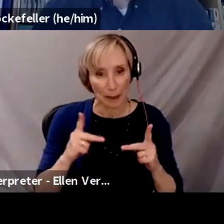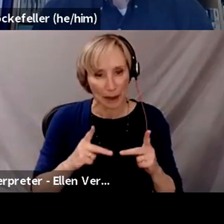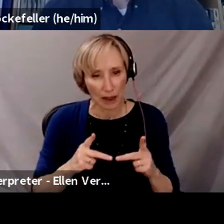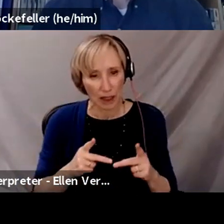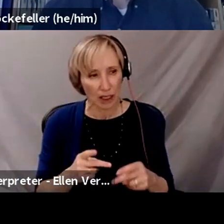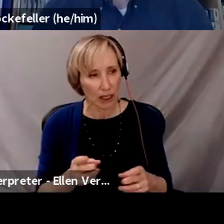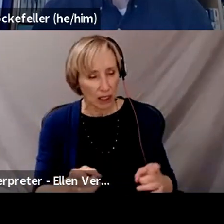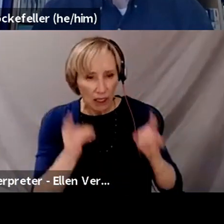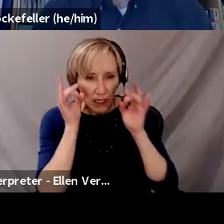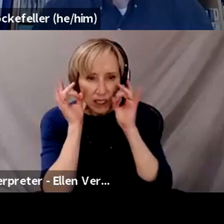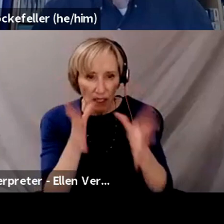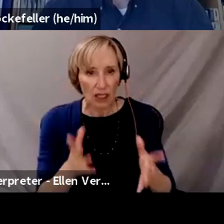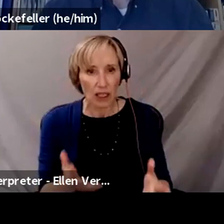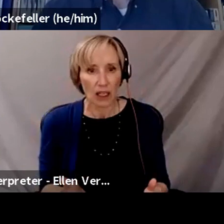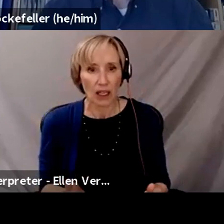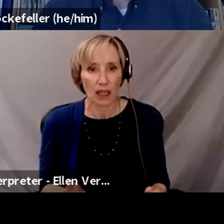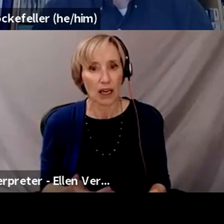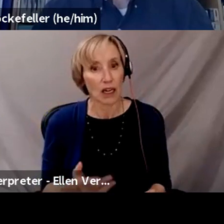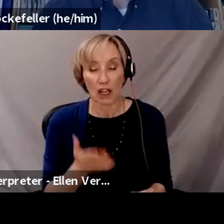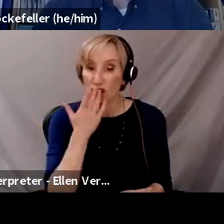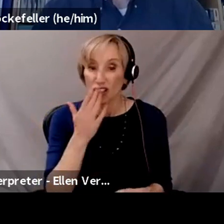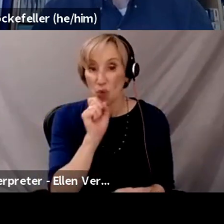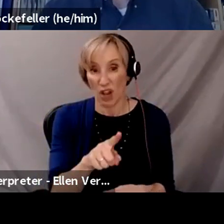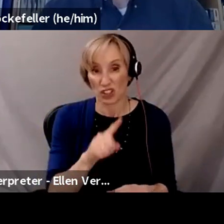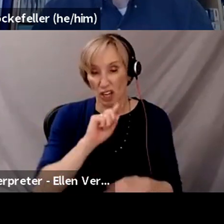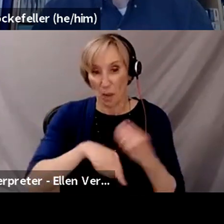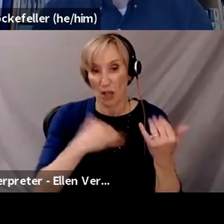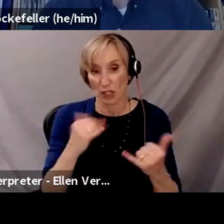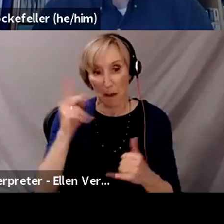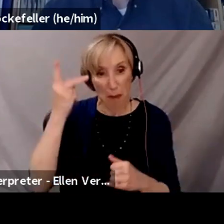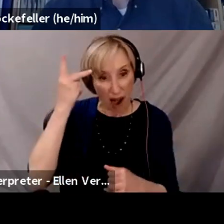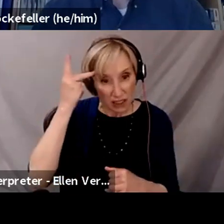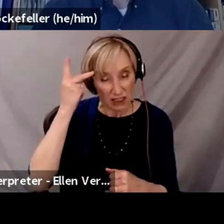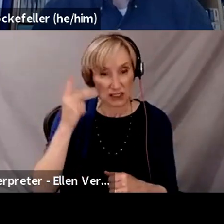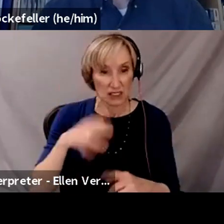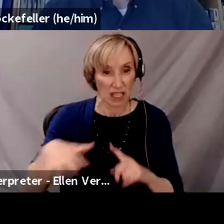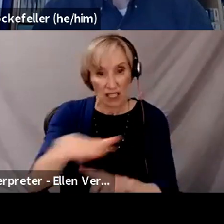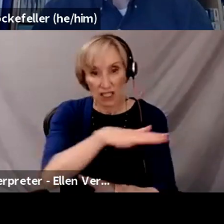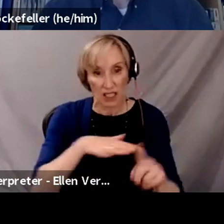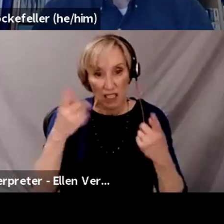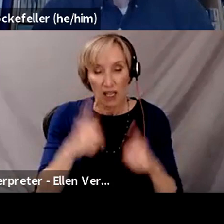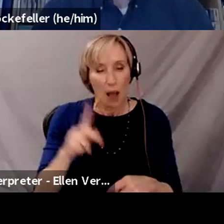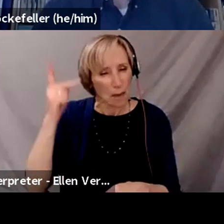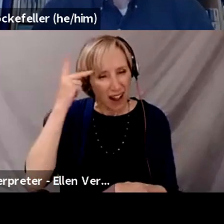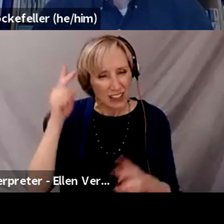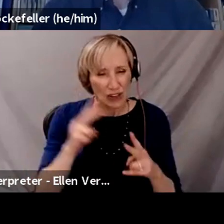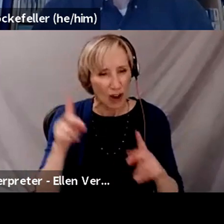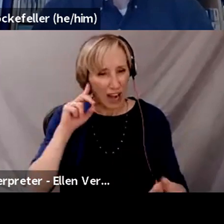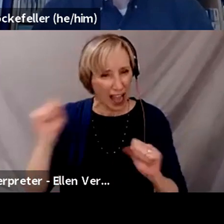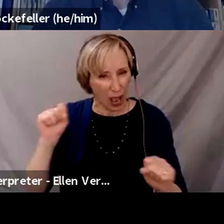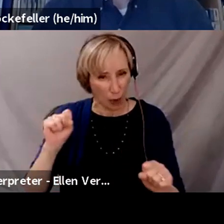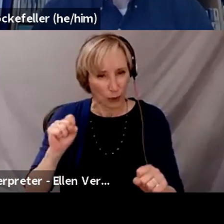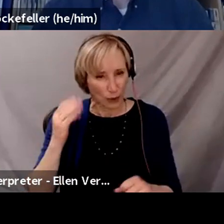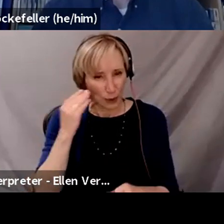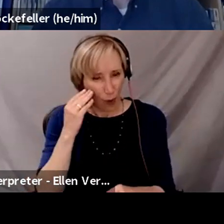So yeah, no, thank you for asking that question. It's a really important one. And politics is very, very loud. So for me personally, it